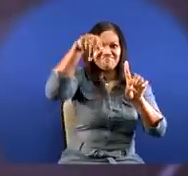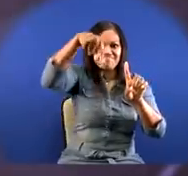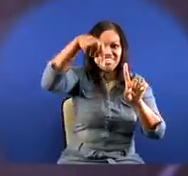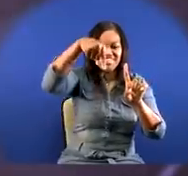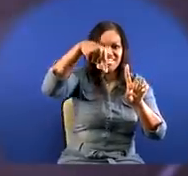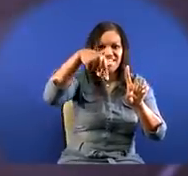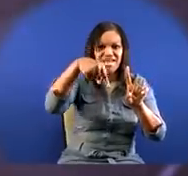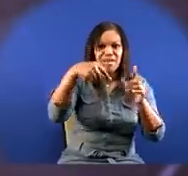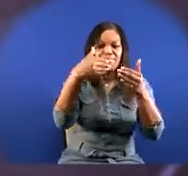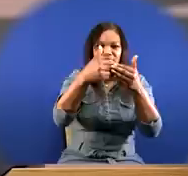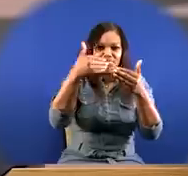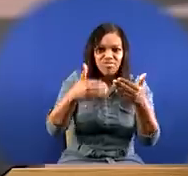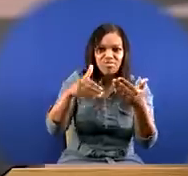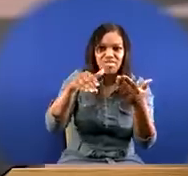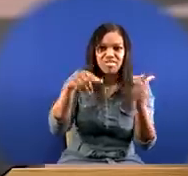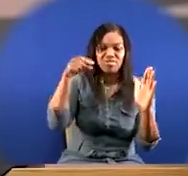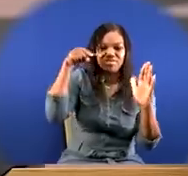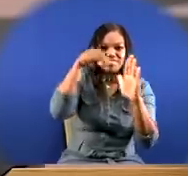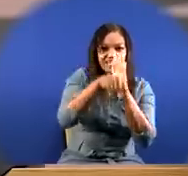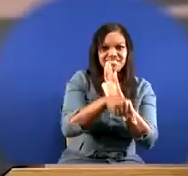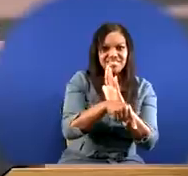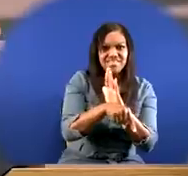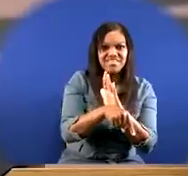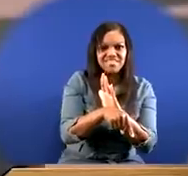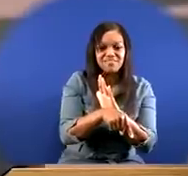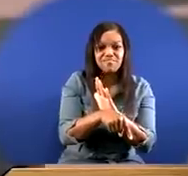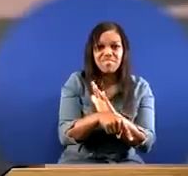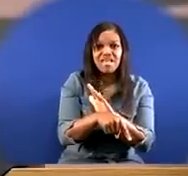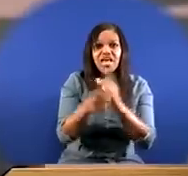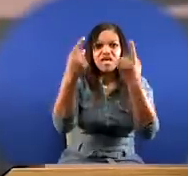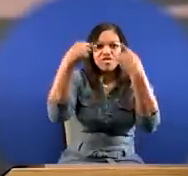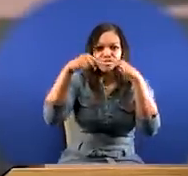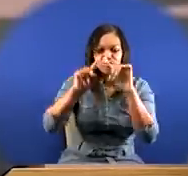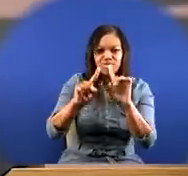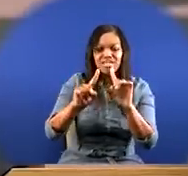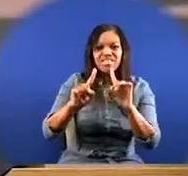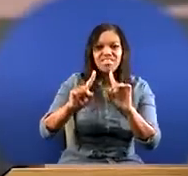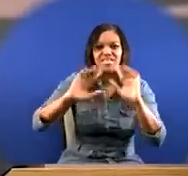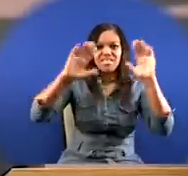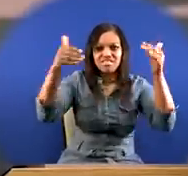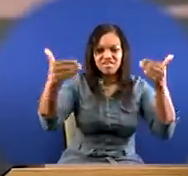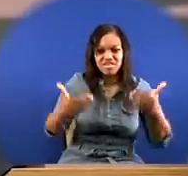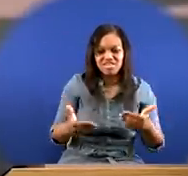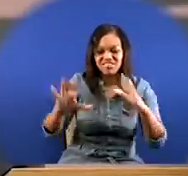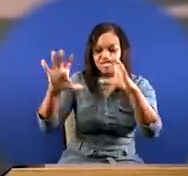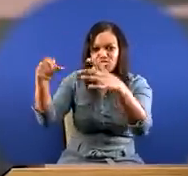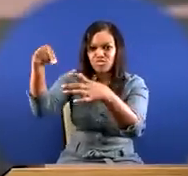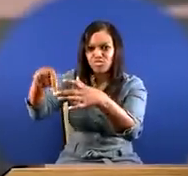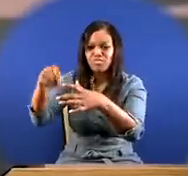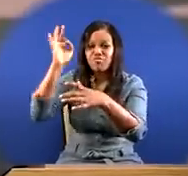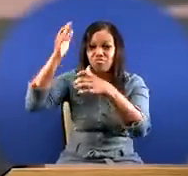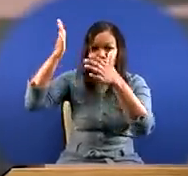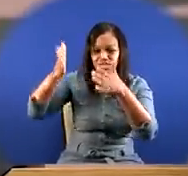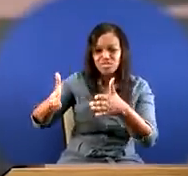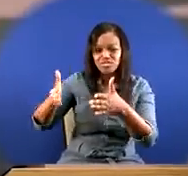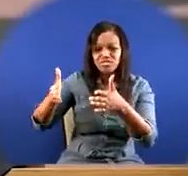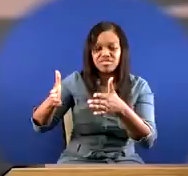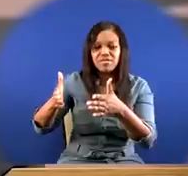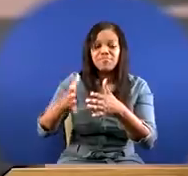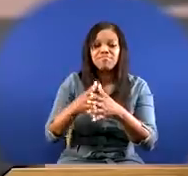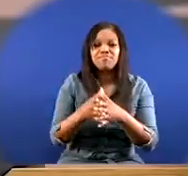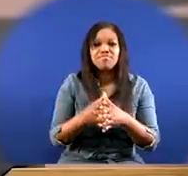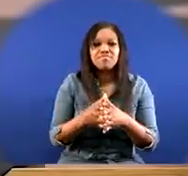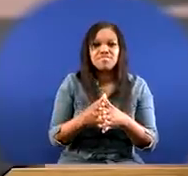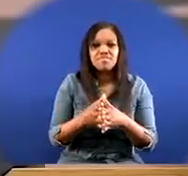was assassinated. And at the induction of Pastor Cosby, myself, and others in the Martin Luther King Board of